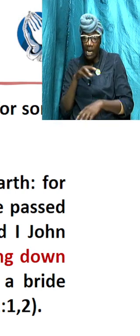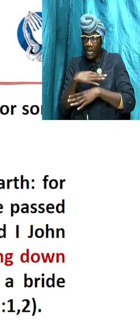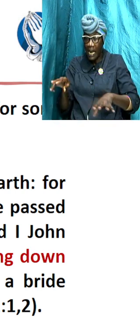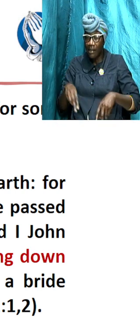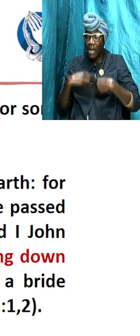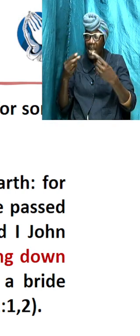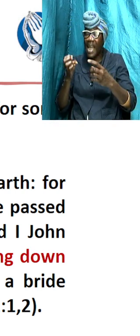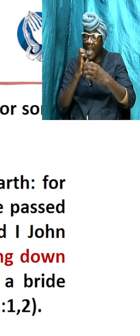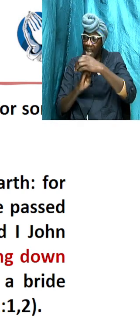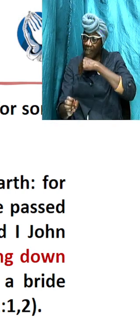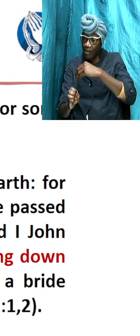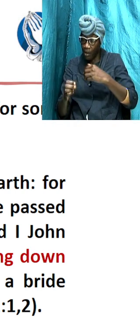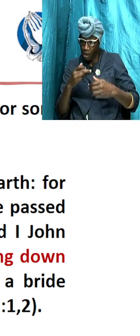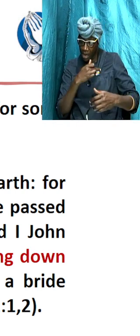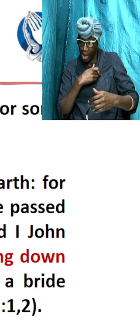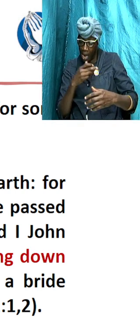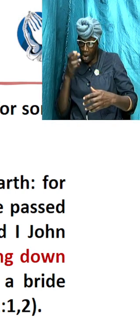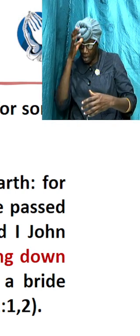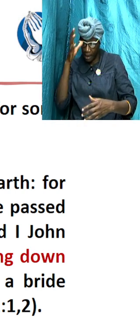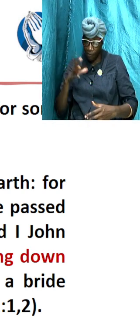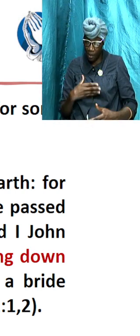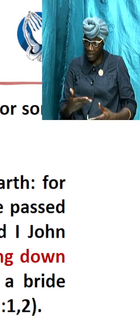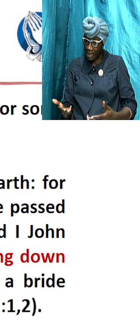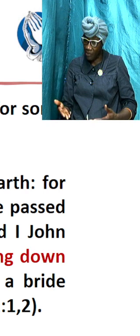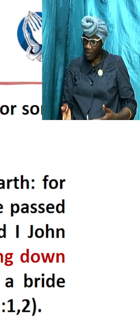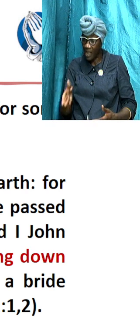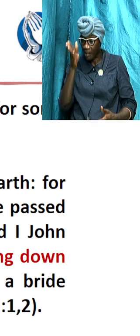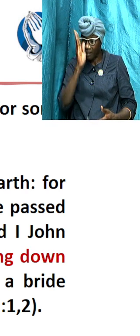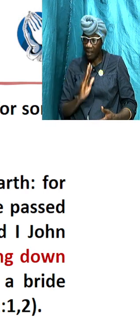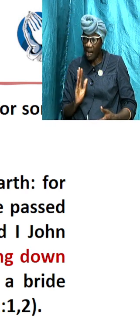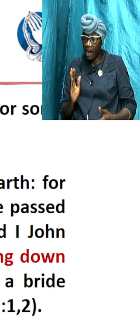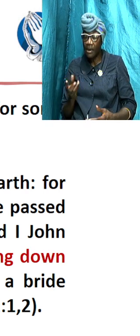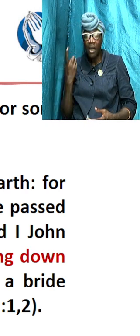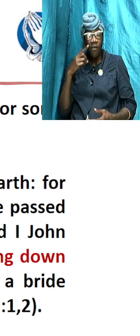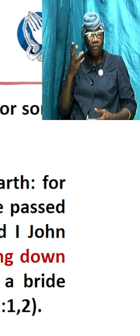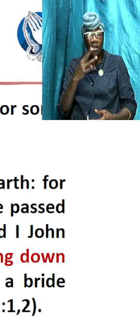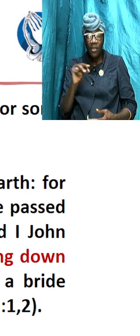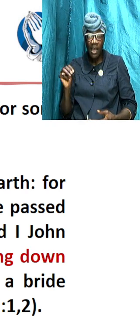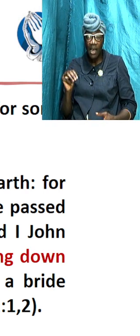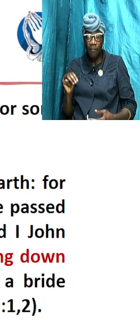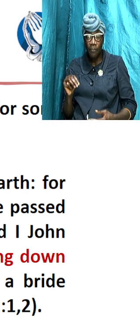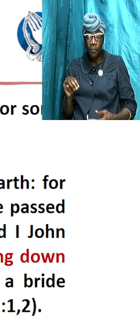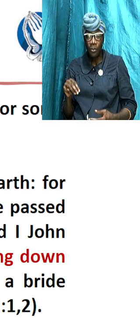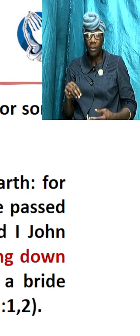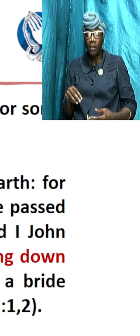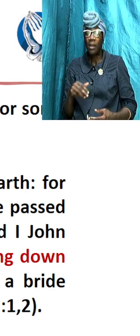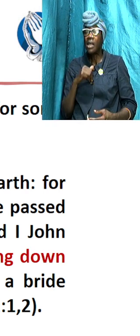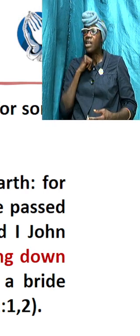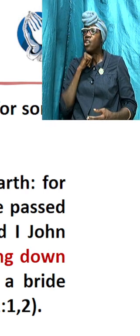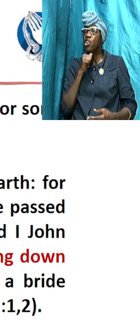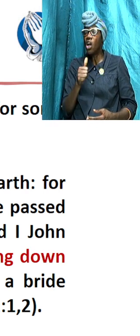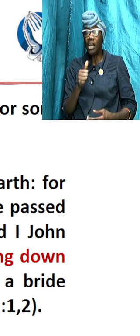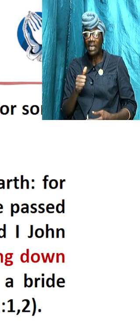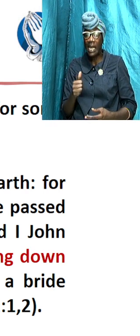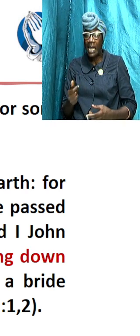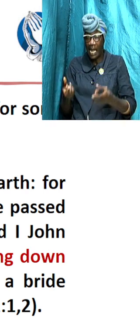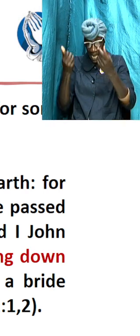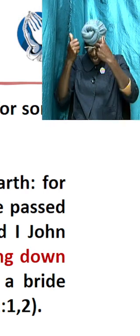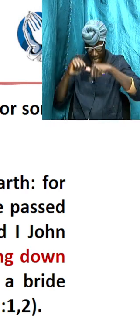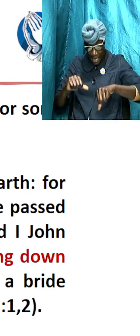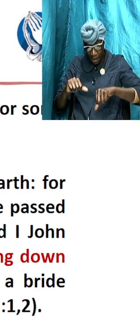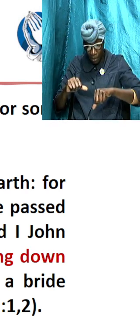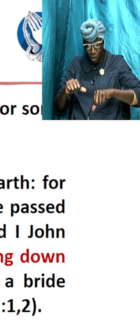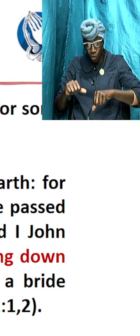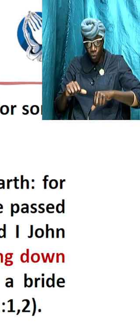The things that God has in store for them that love, it is so magnificent. Even in me trying to describe it to you, amen,